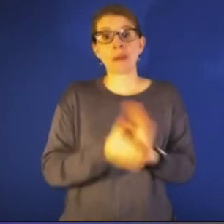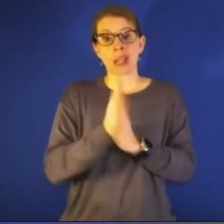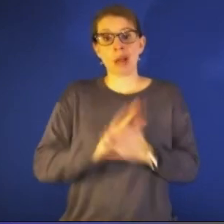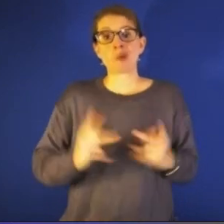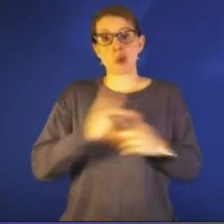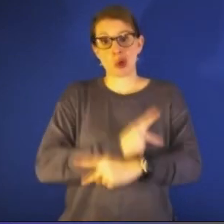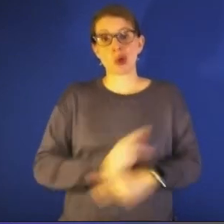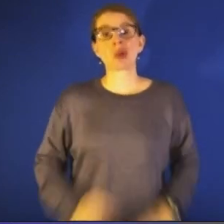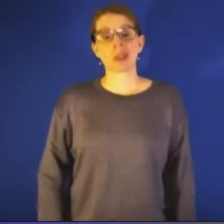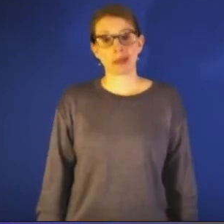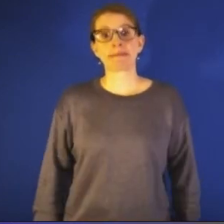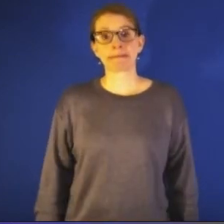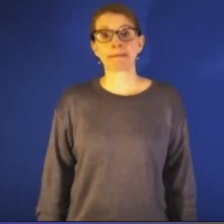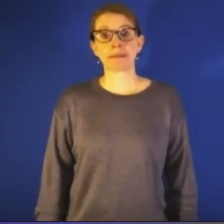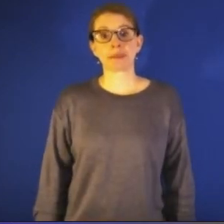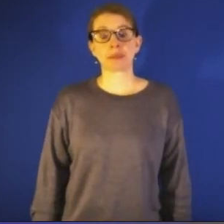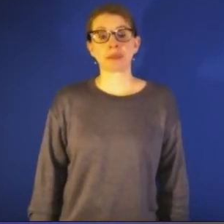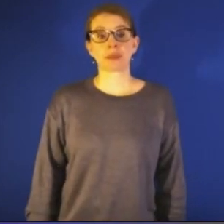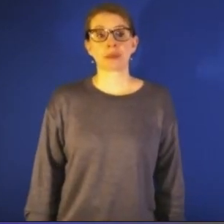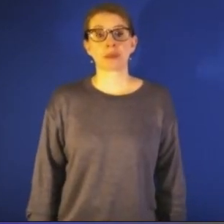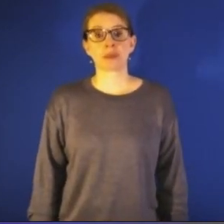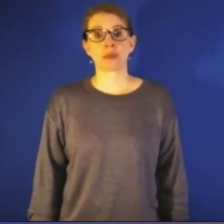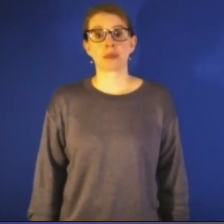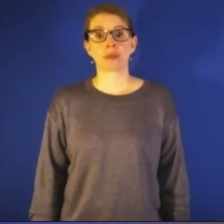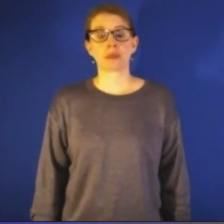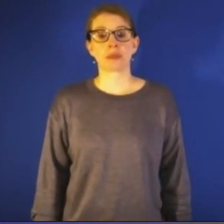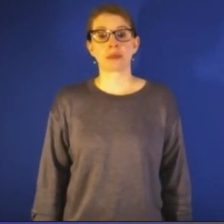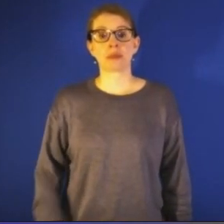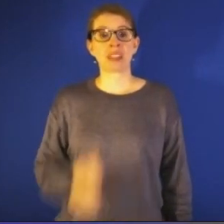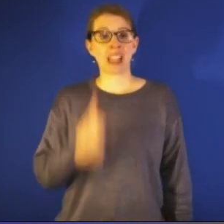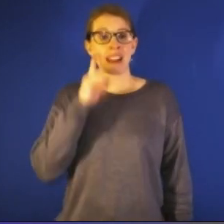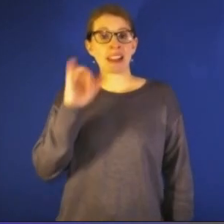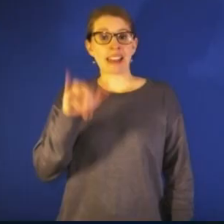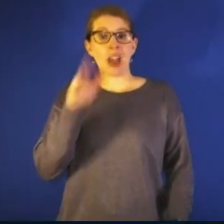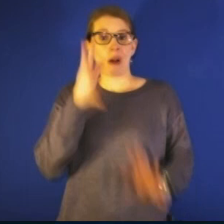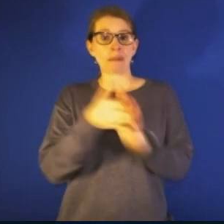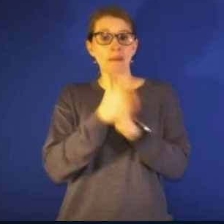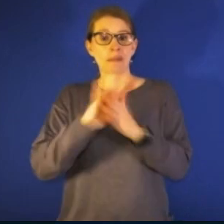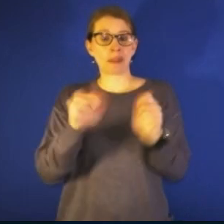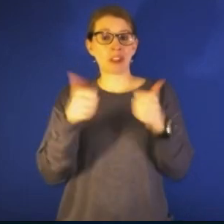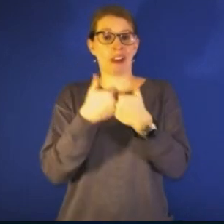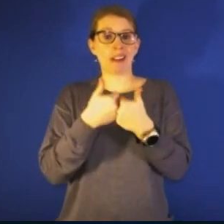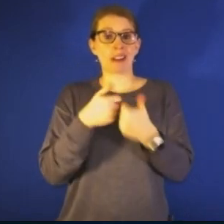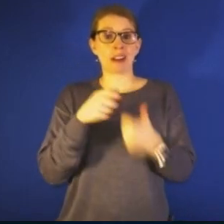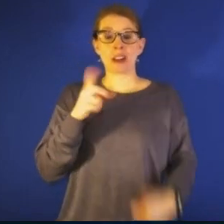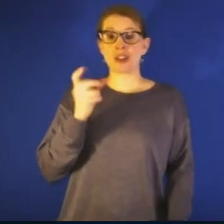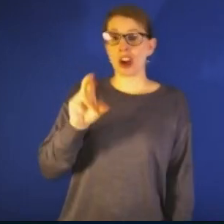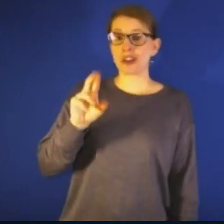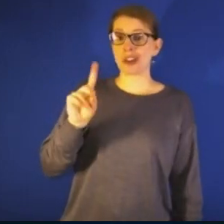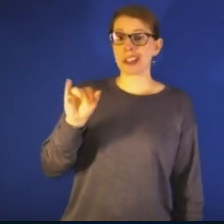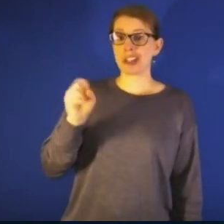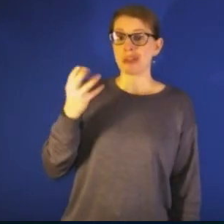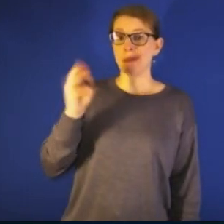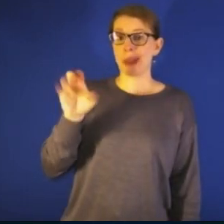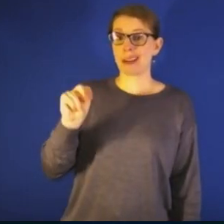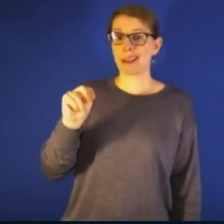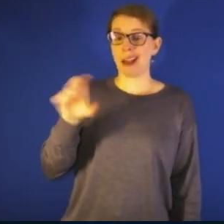So I think that may be that'll be a challenge. I don't know, Dr. Dishman, other thoughts you might have?